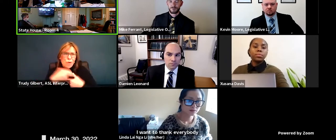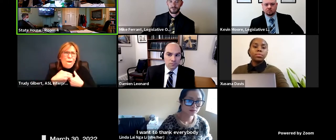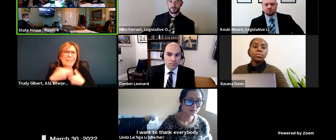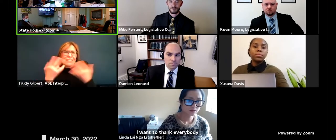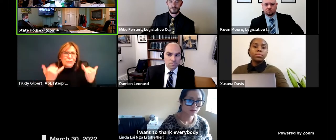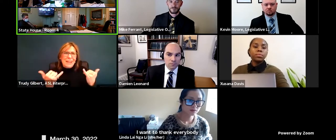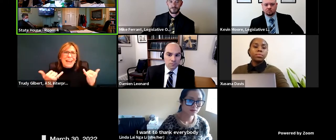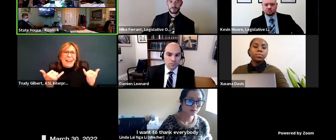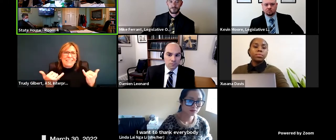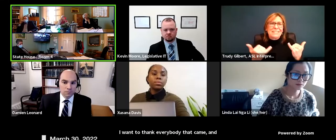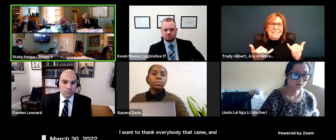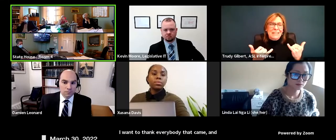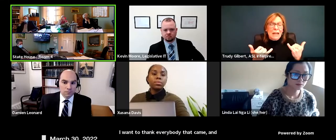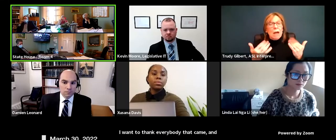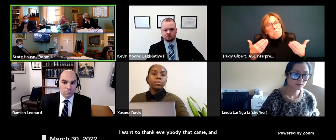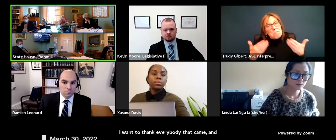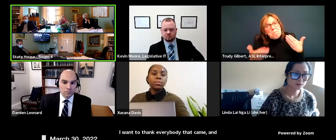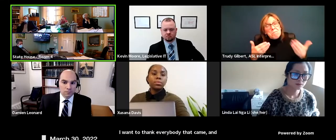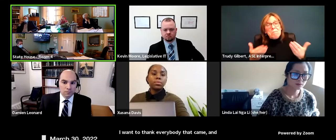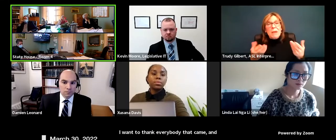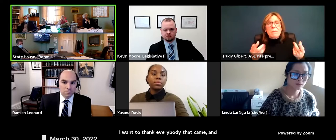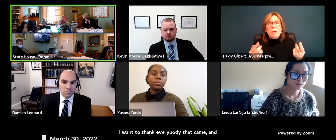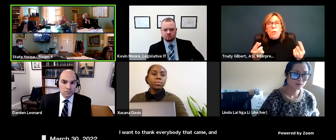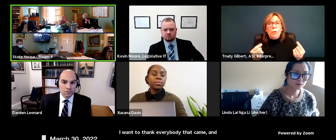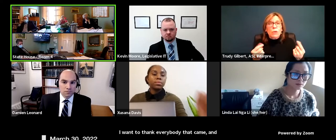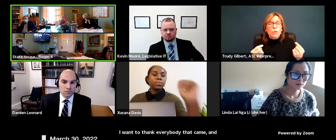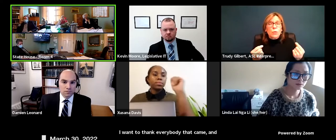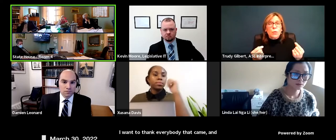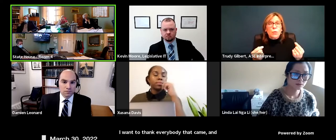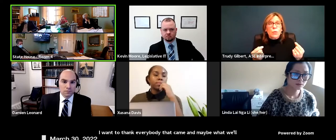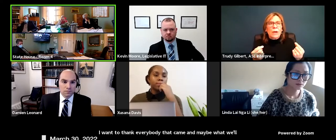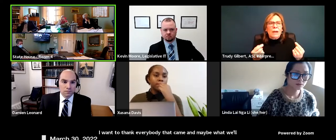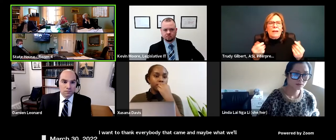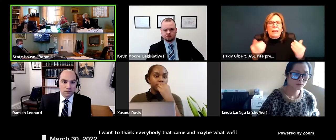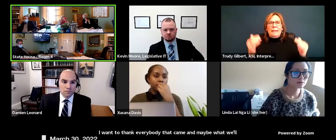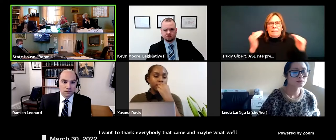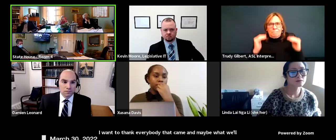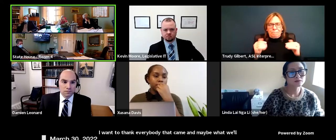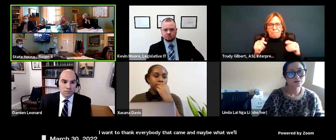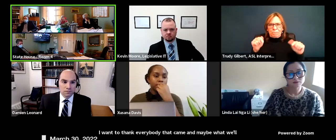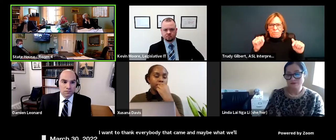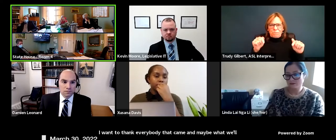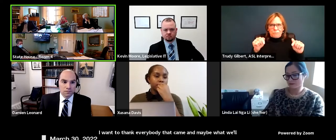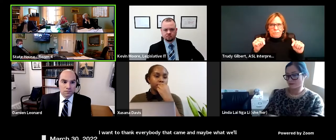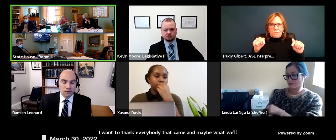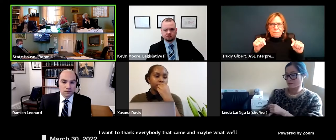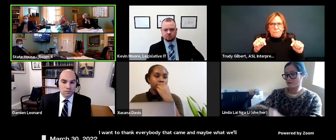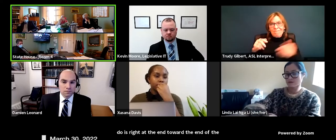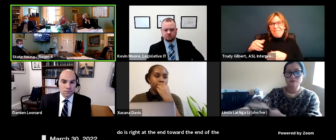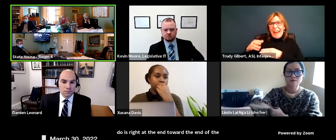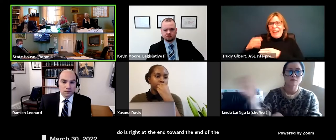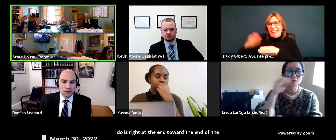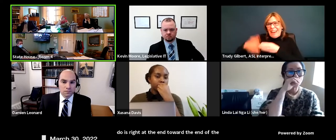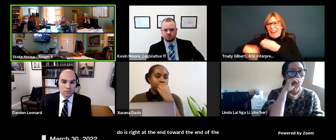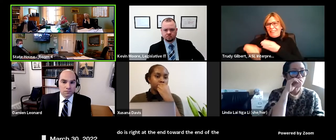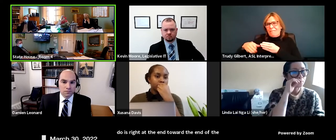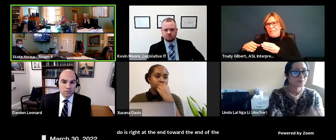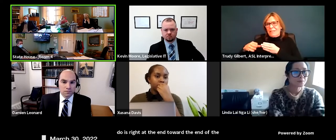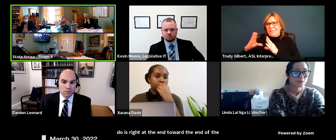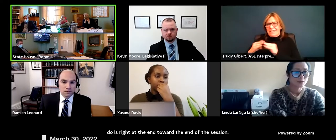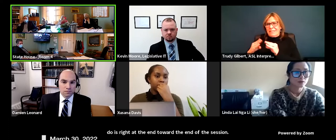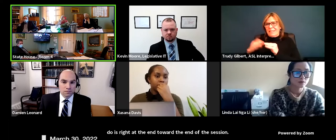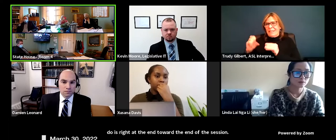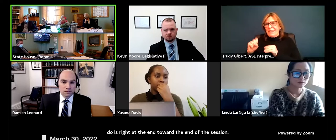um, maybe what we'll do is right at the end, toward the end of the session, we'll just have a check-in